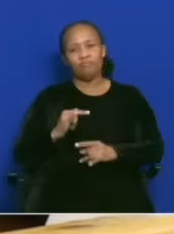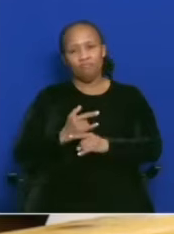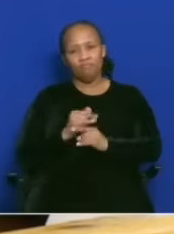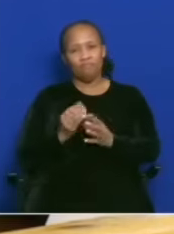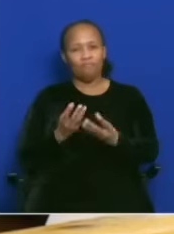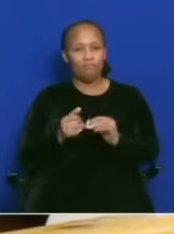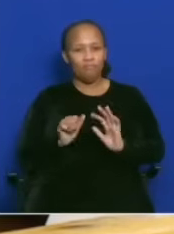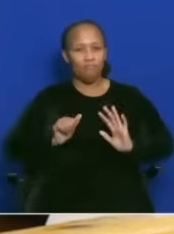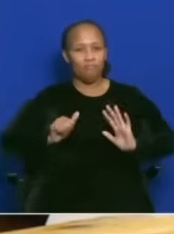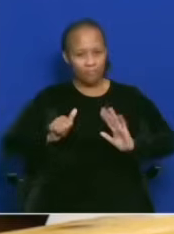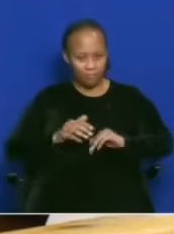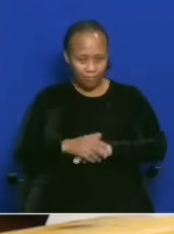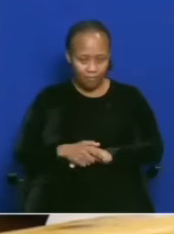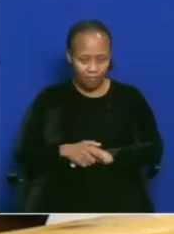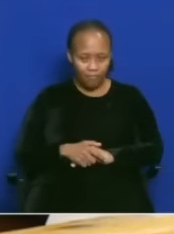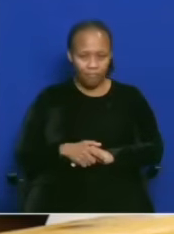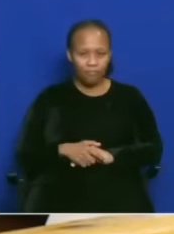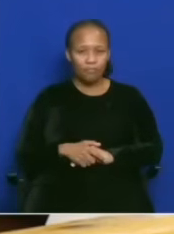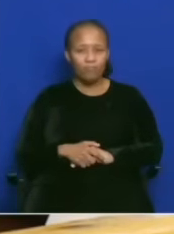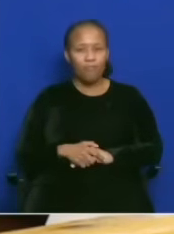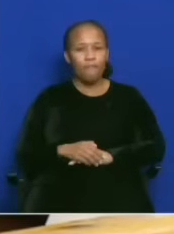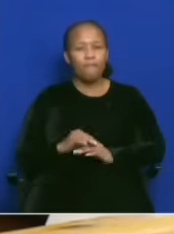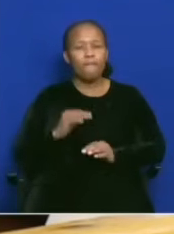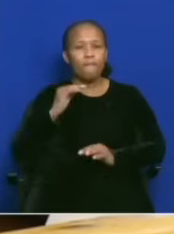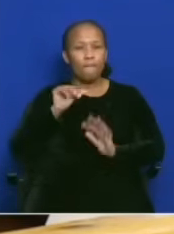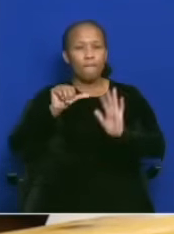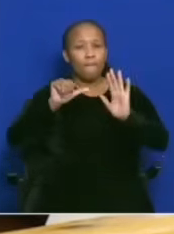and this is on 6 May 2021,